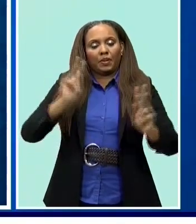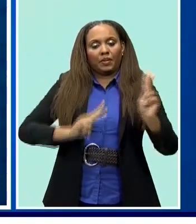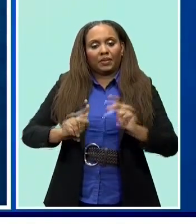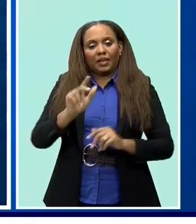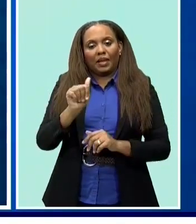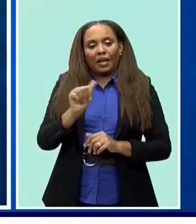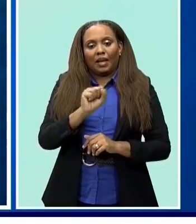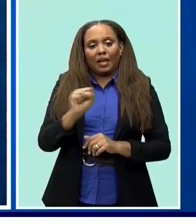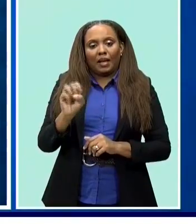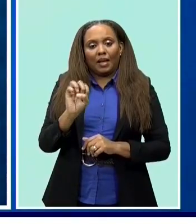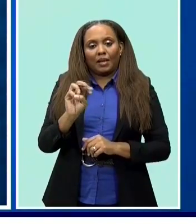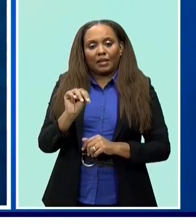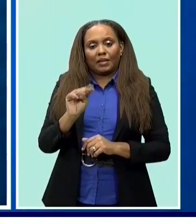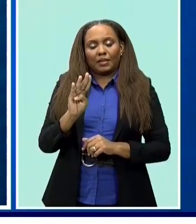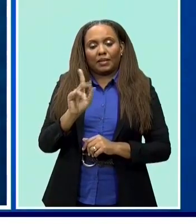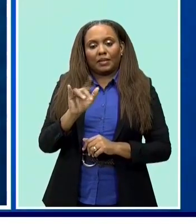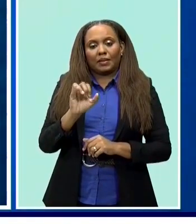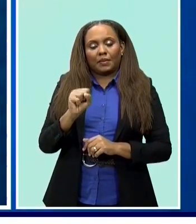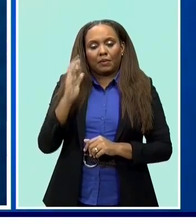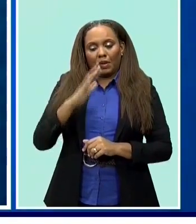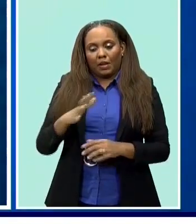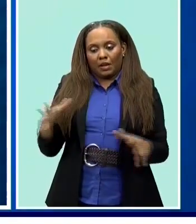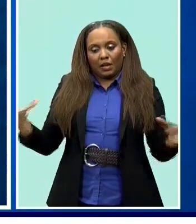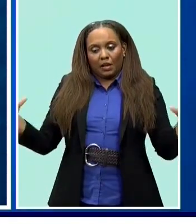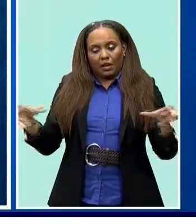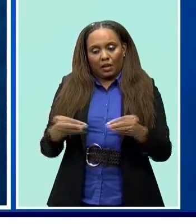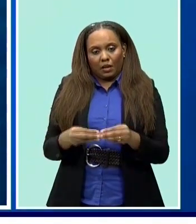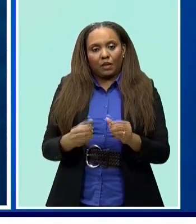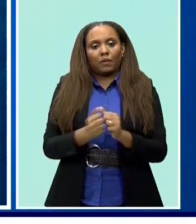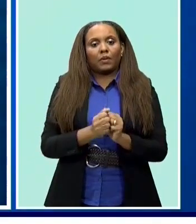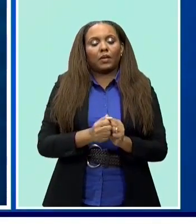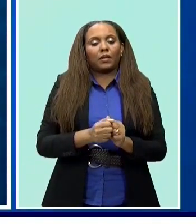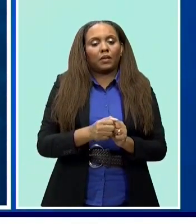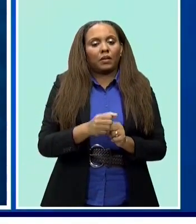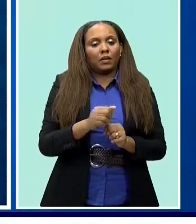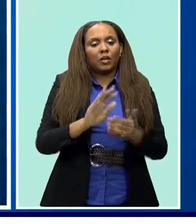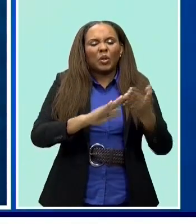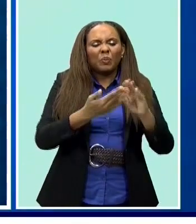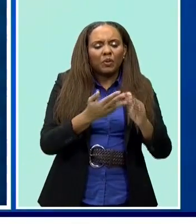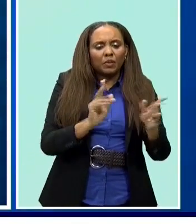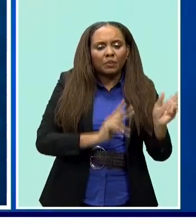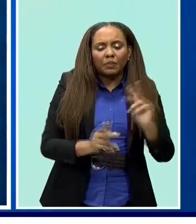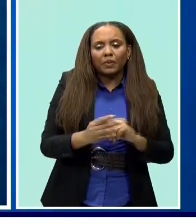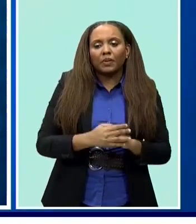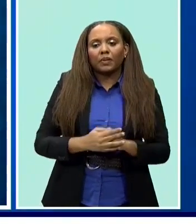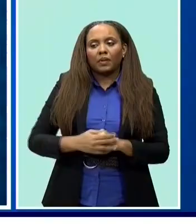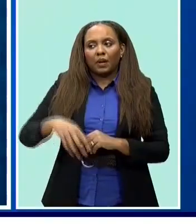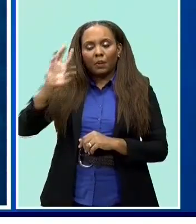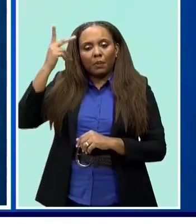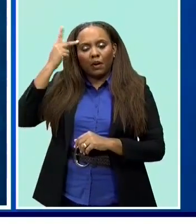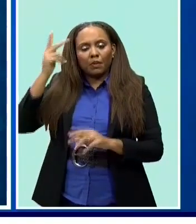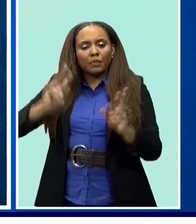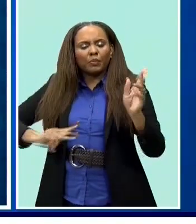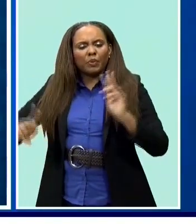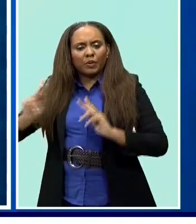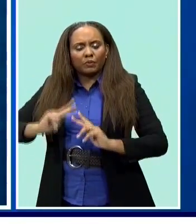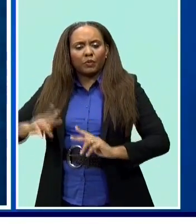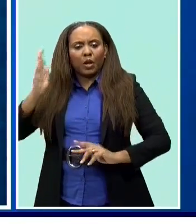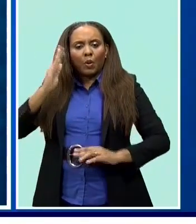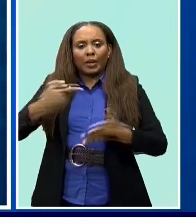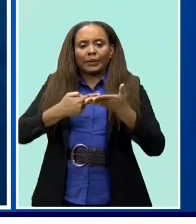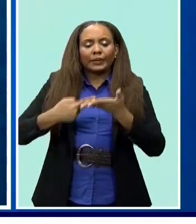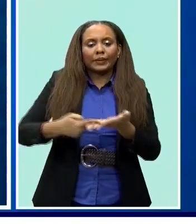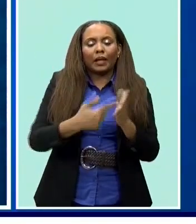members of the community, with the members of Parliament for the People Assembly area. You're going to